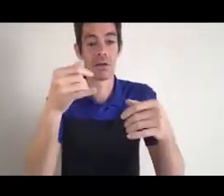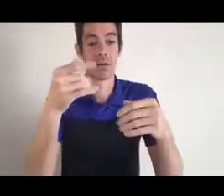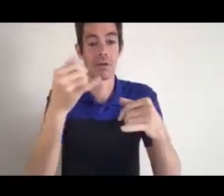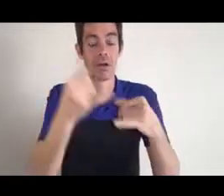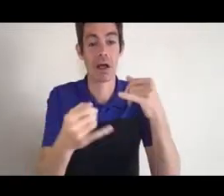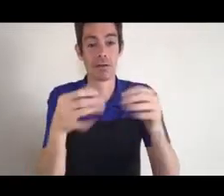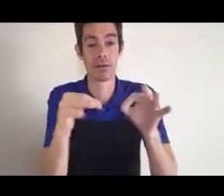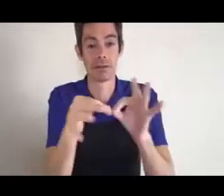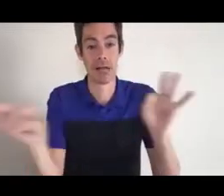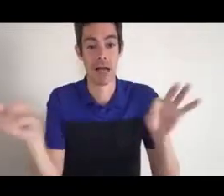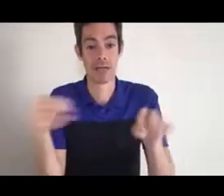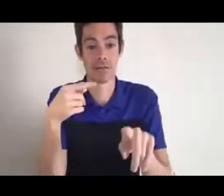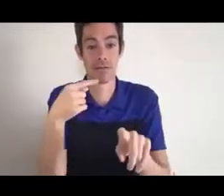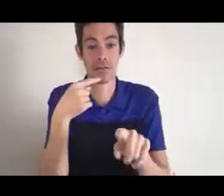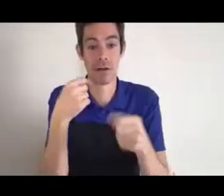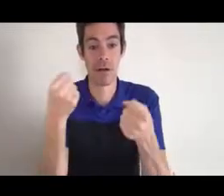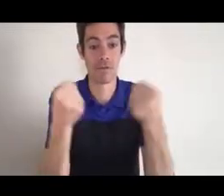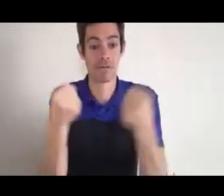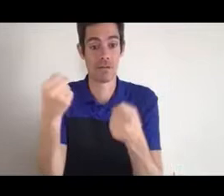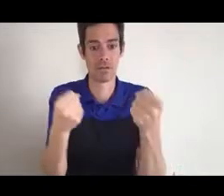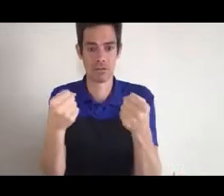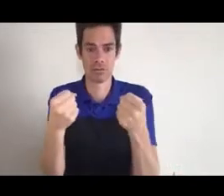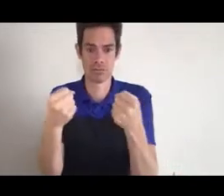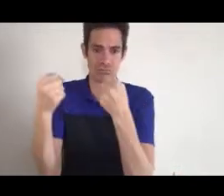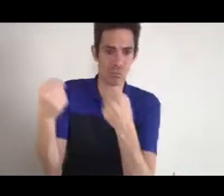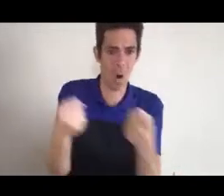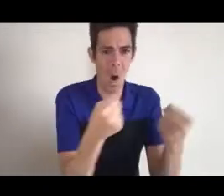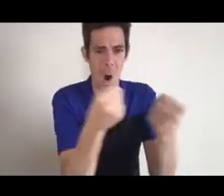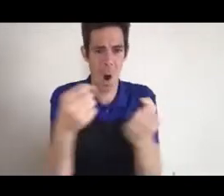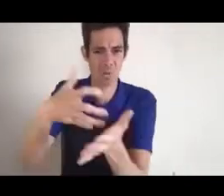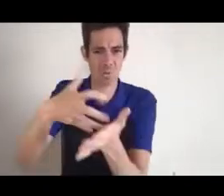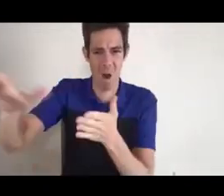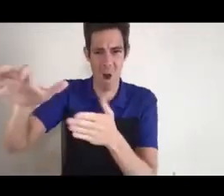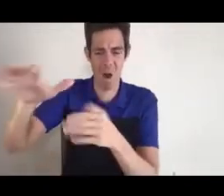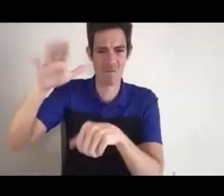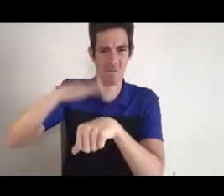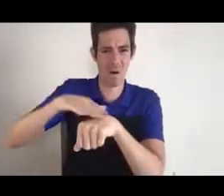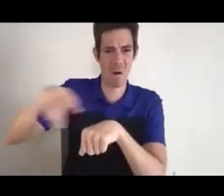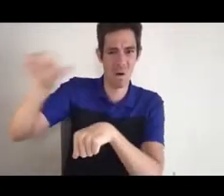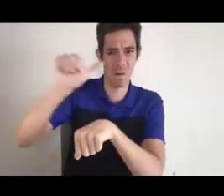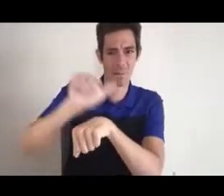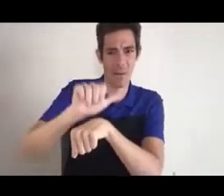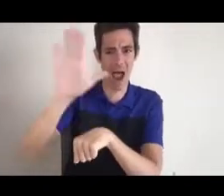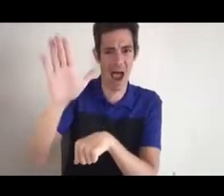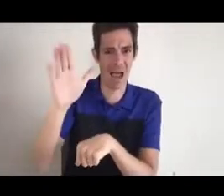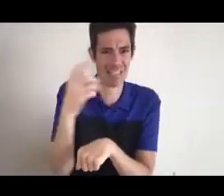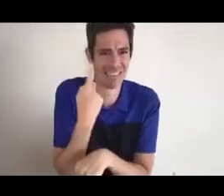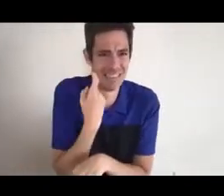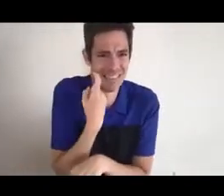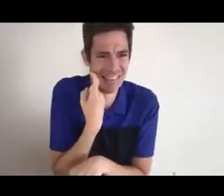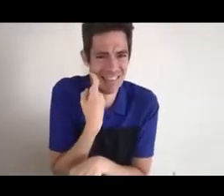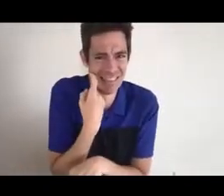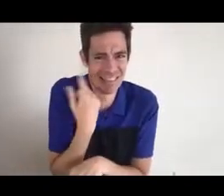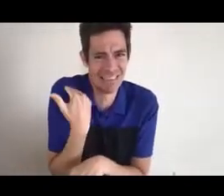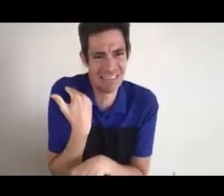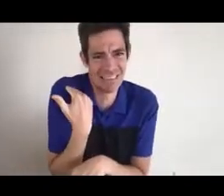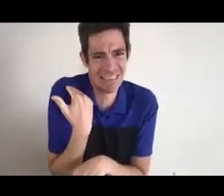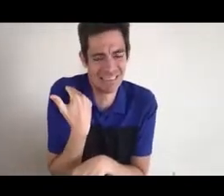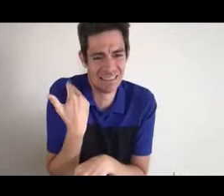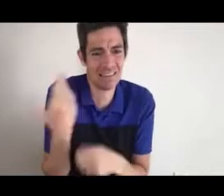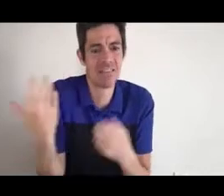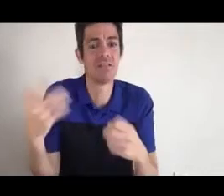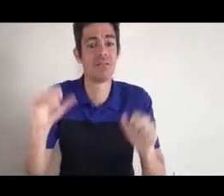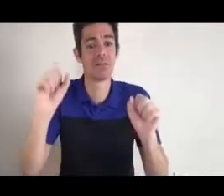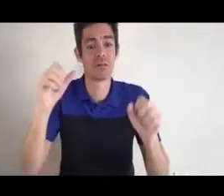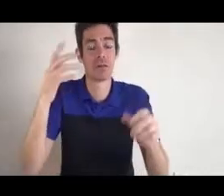So the next sentence, or the last sentence, the vehicle drove roughly on the mountains a